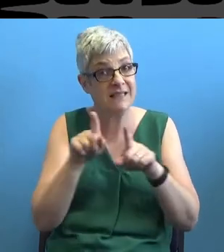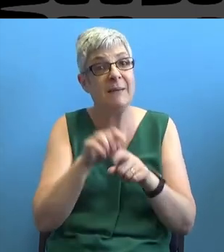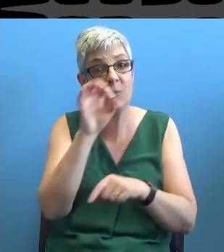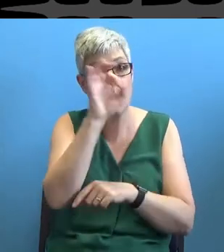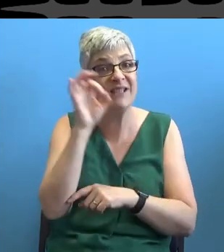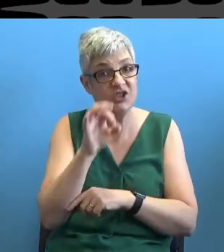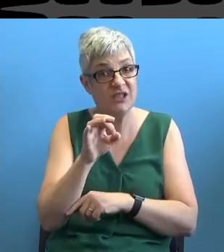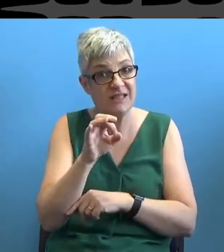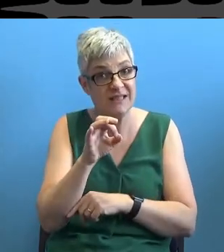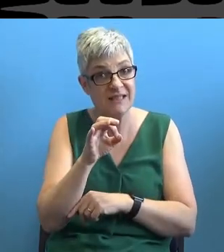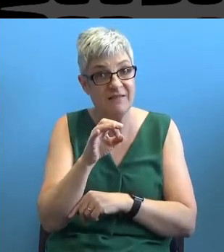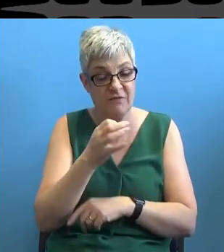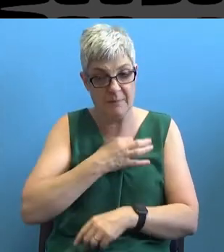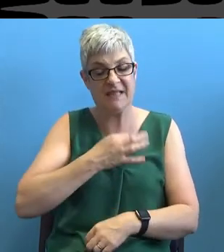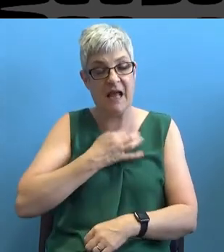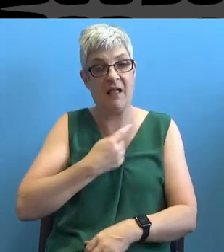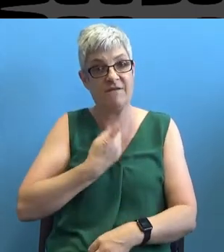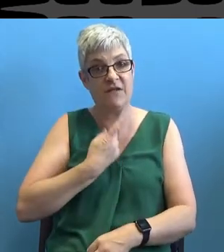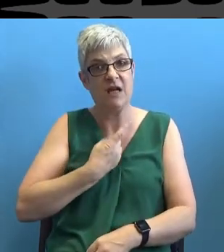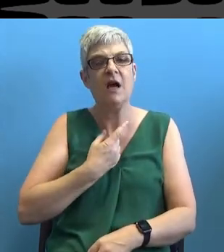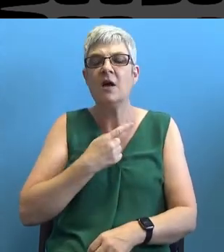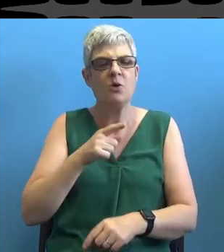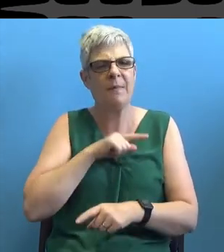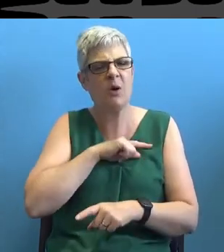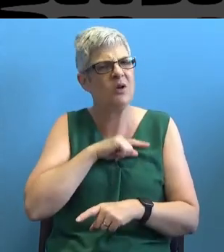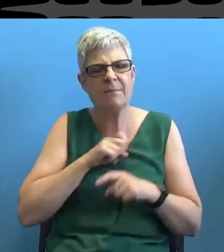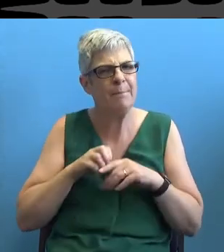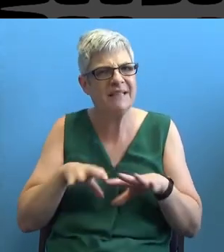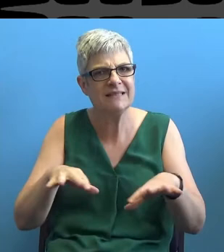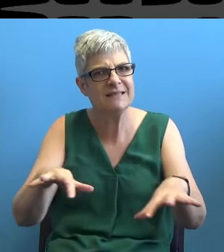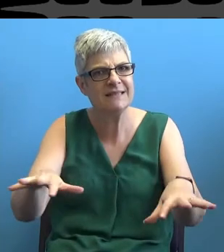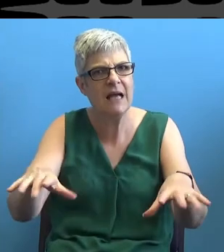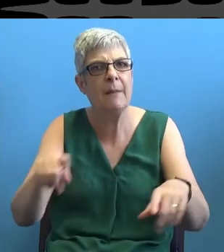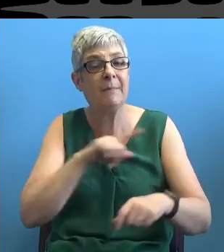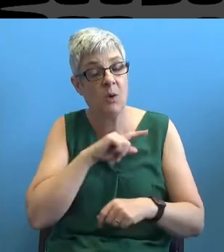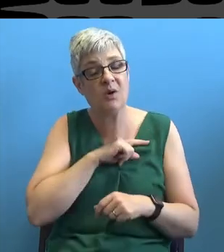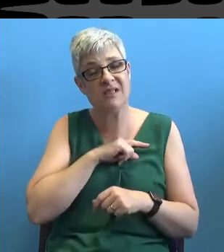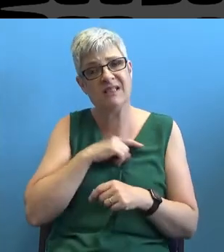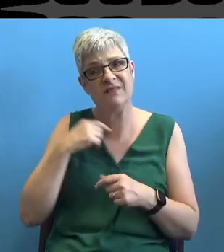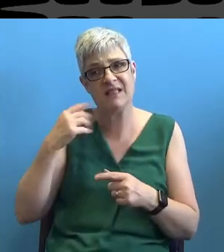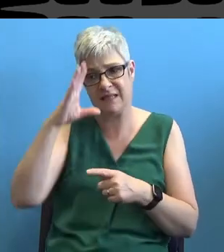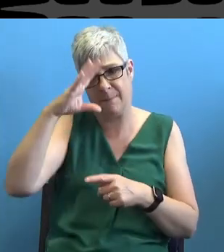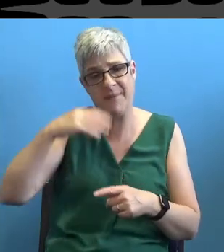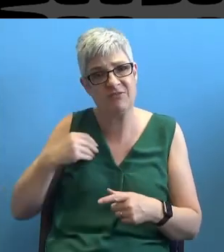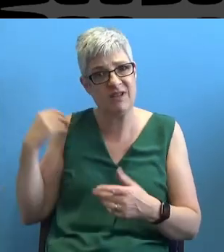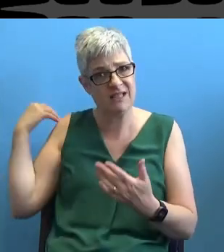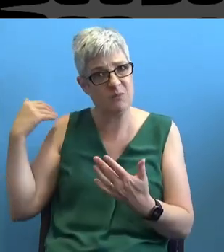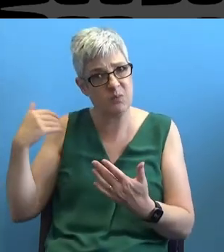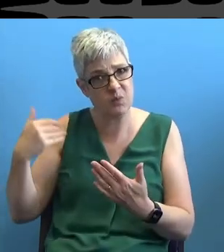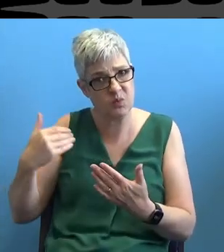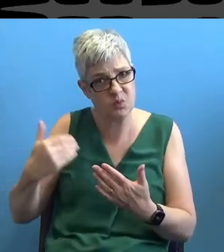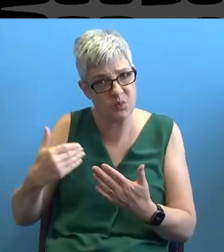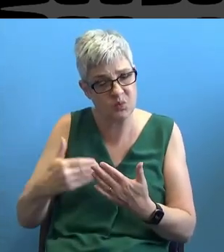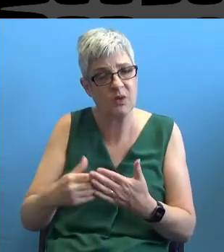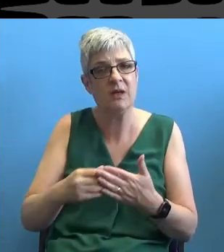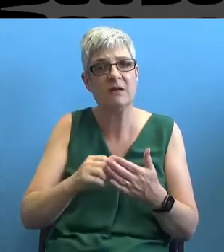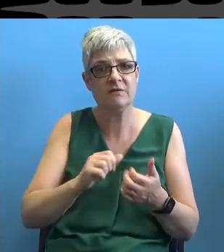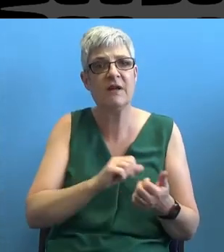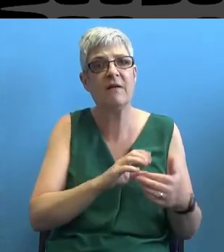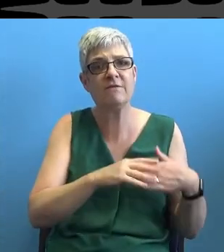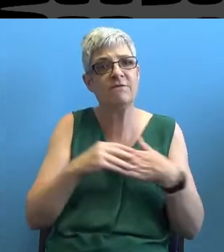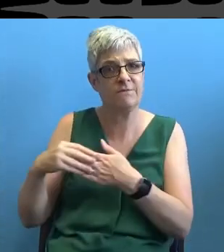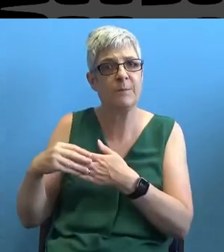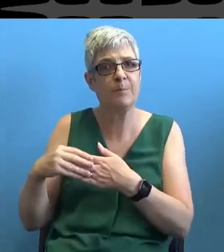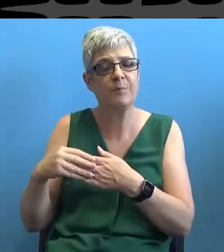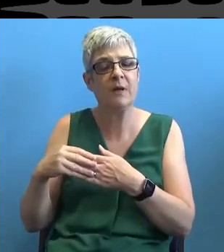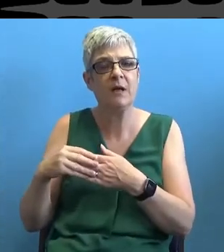of a pandemic, but because of all that he's been through in his experience as an apostle. He had suffered beatings,